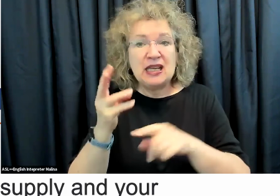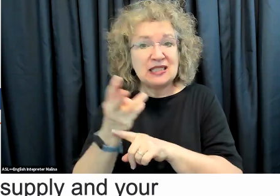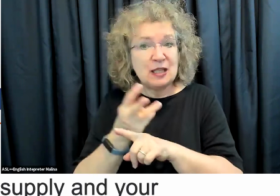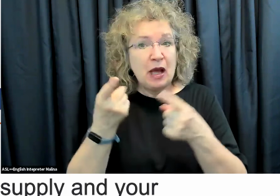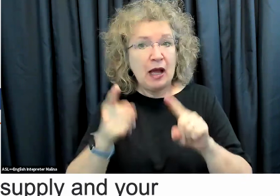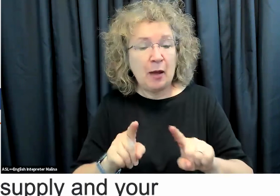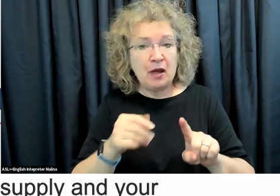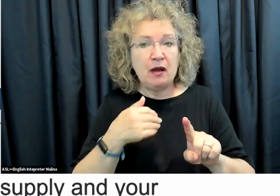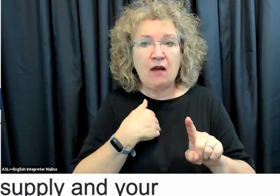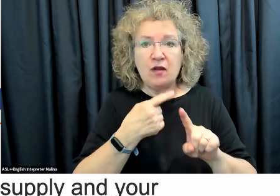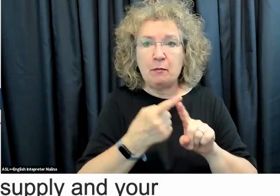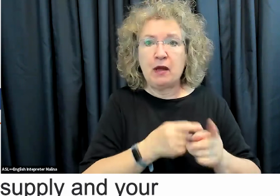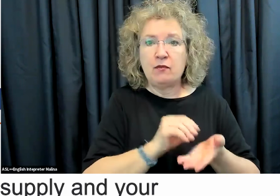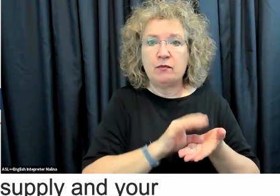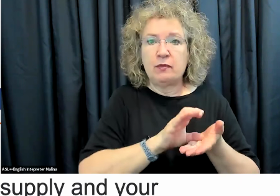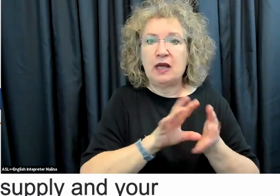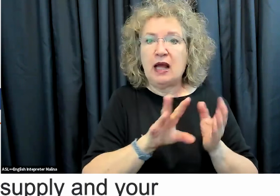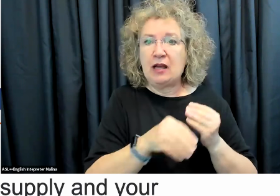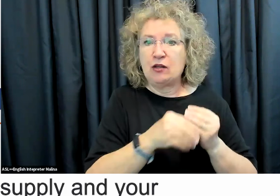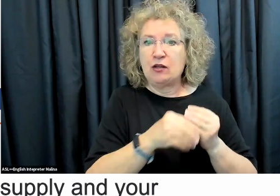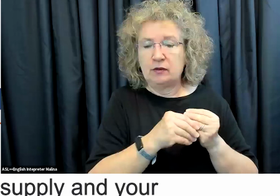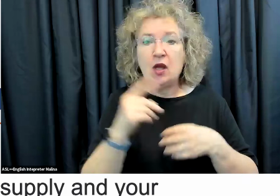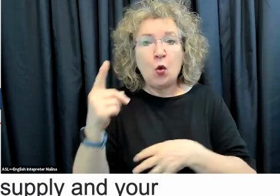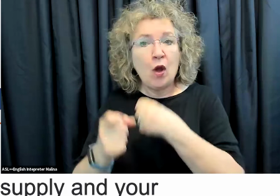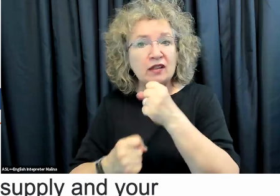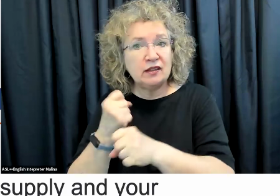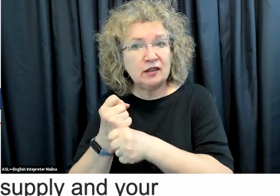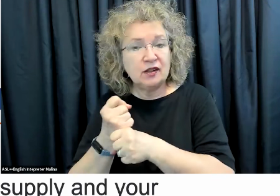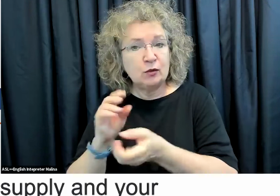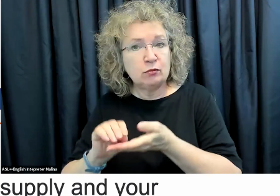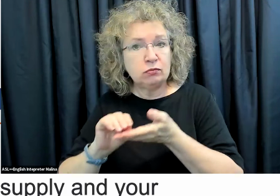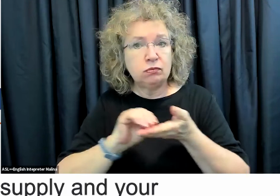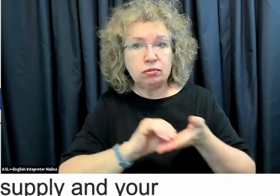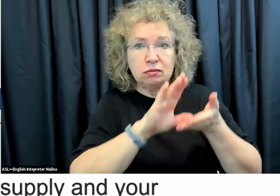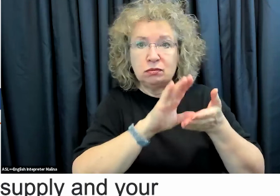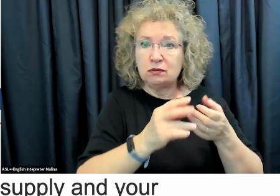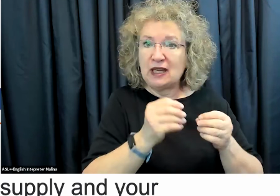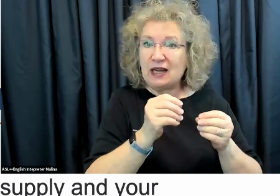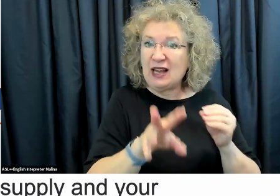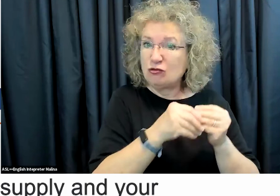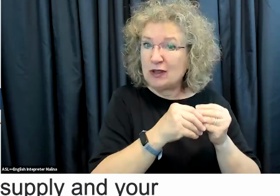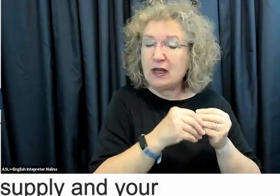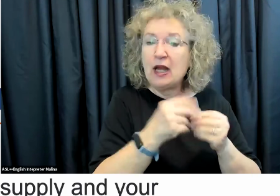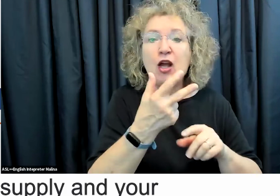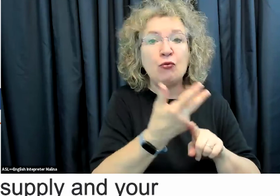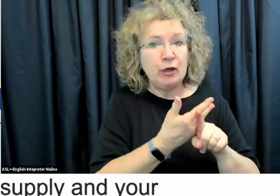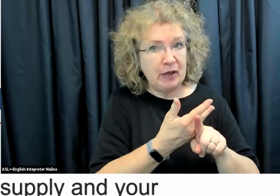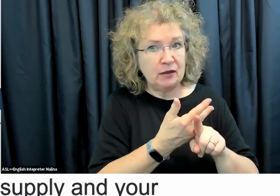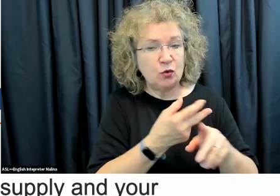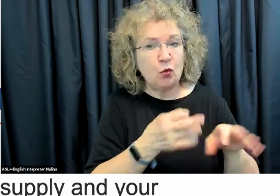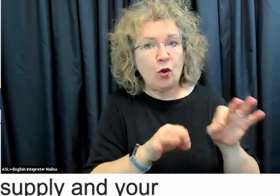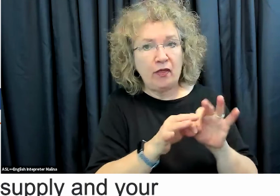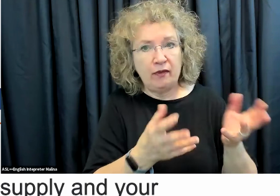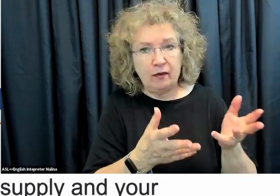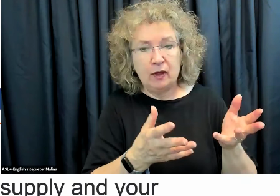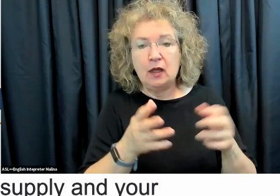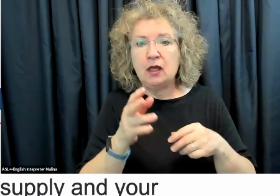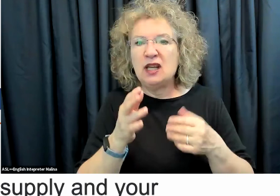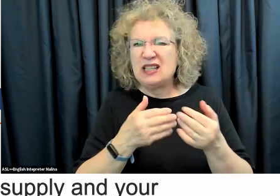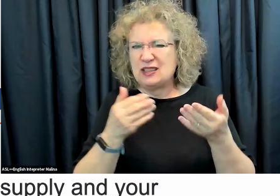1 year. Also keep in mind that while it's important to build this small reserve of your medication,